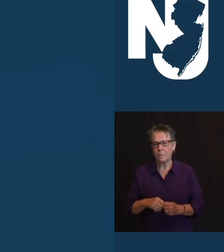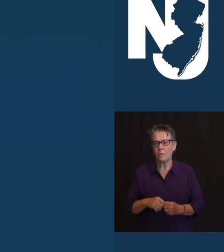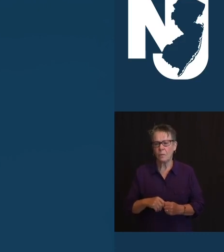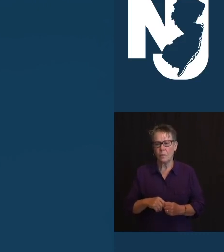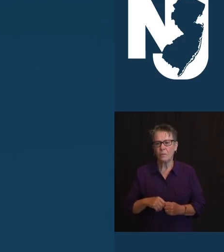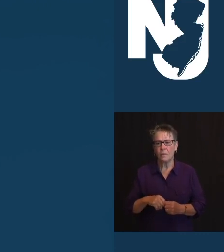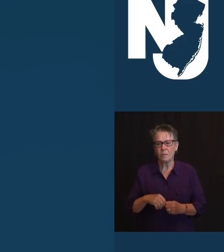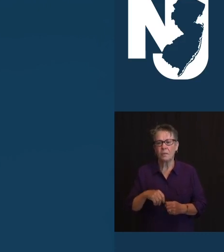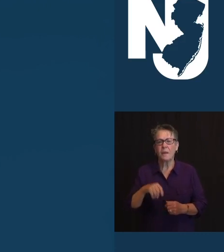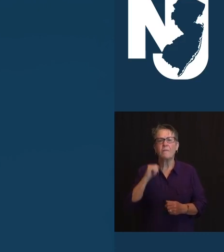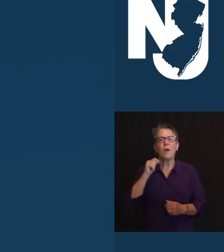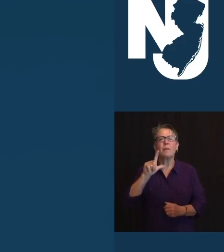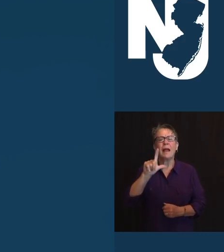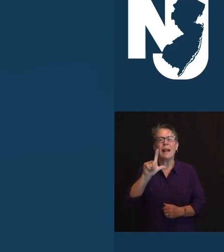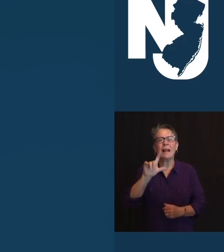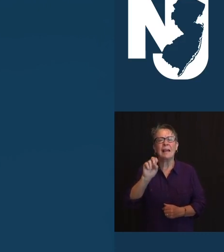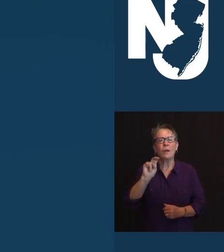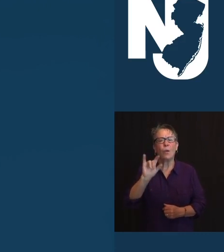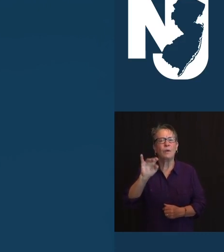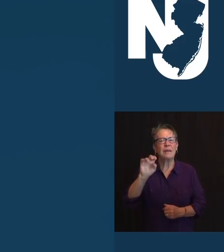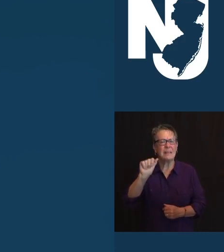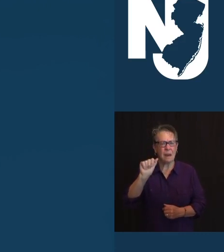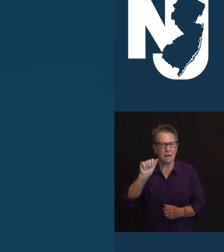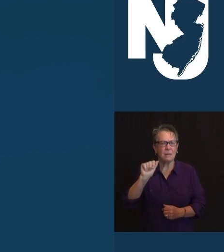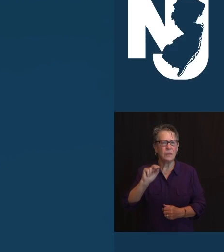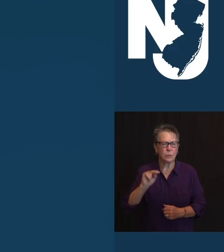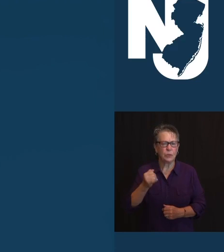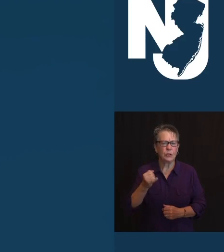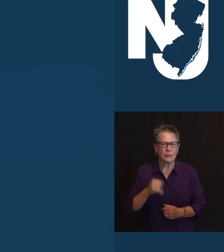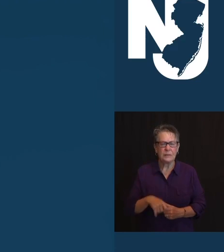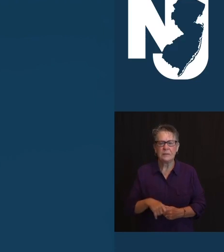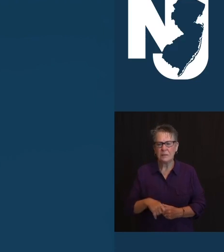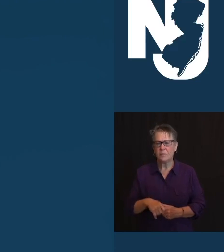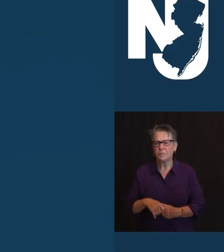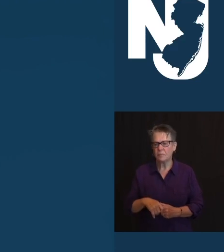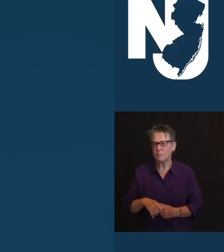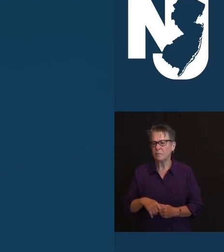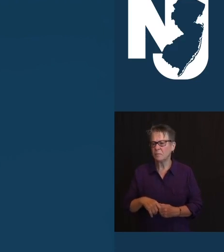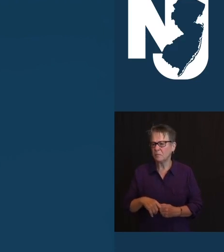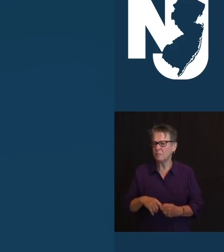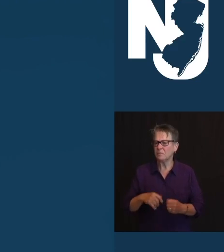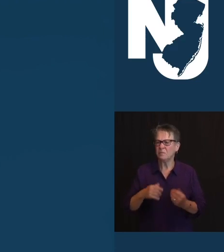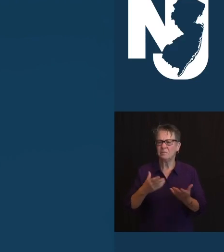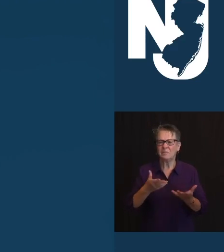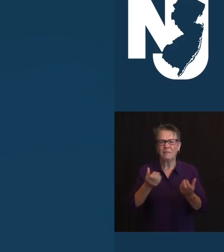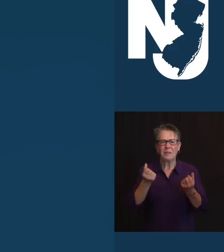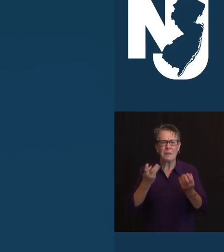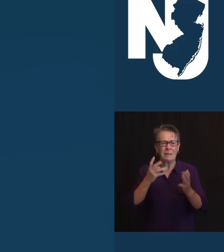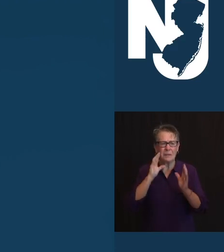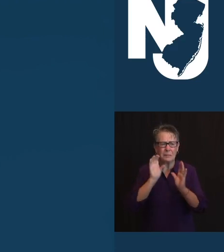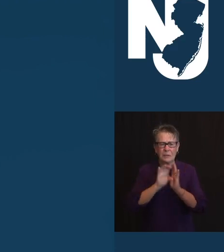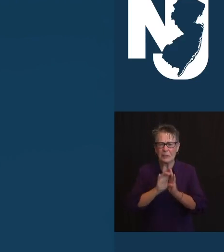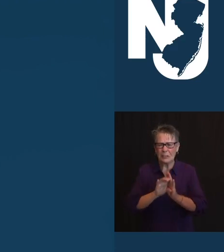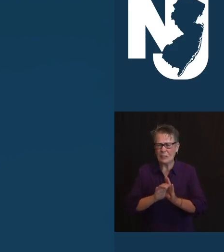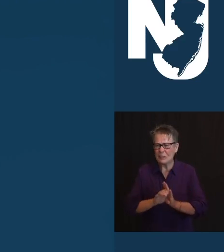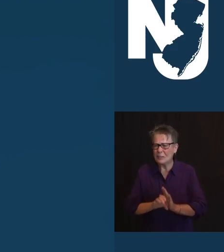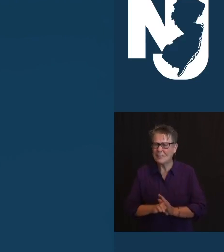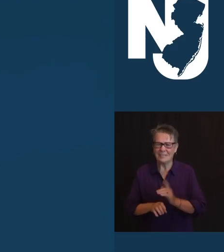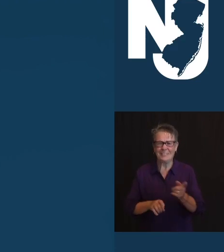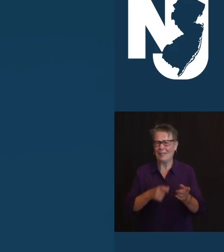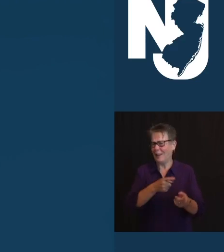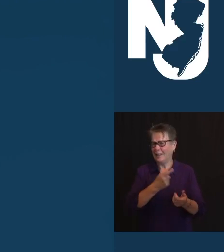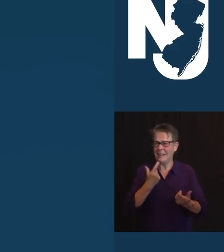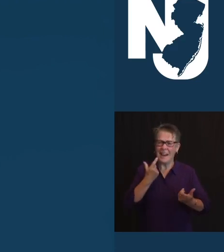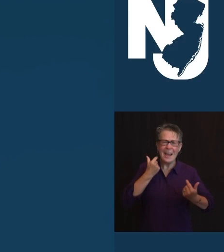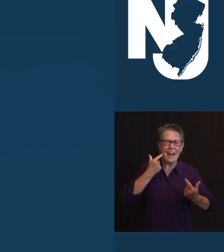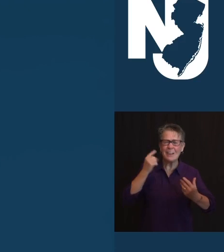91. And we have put up now hundreds of pictures. This one is my finalist for the best picture of anyone we've memorialized since